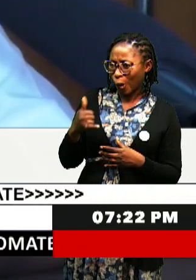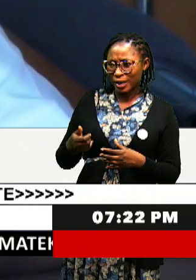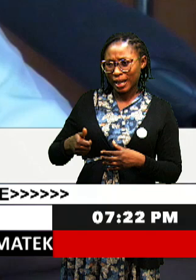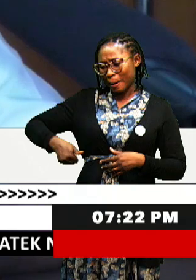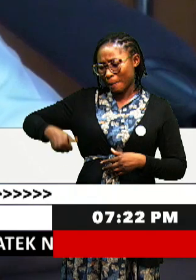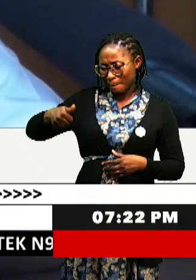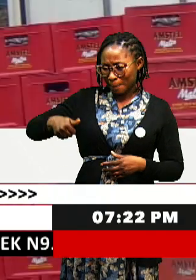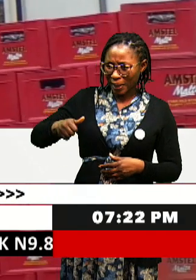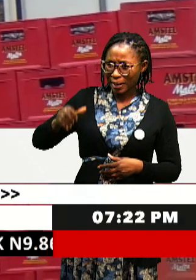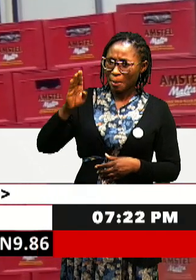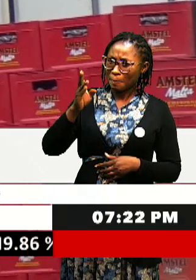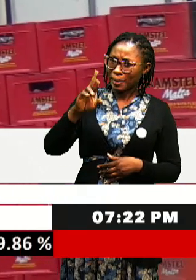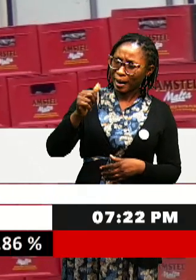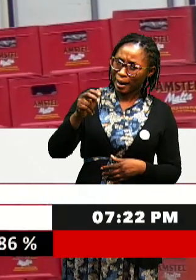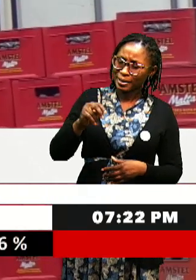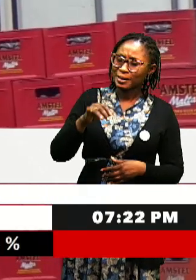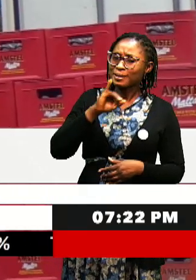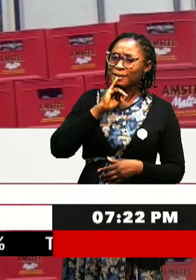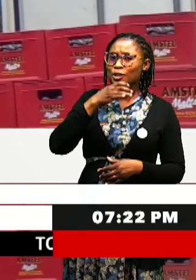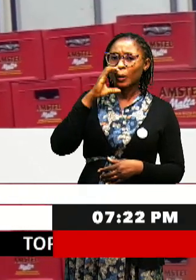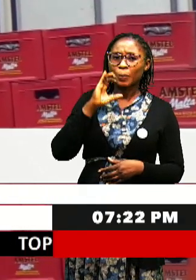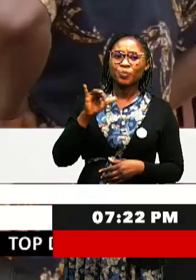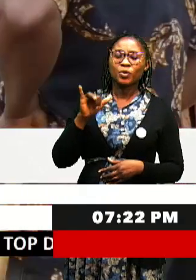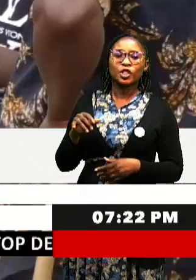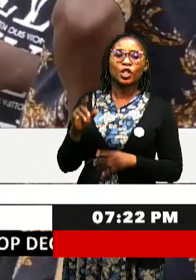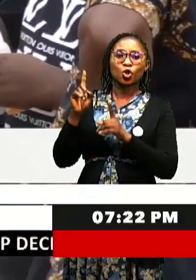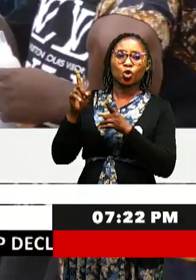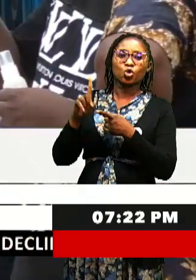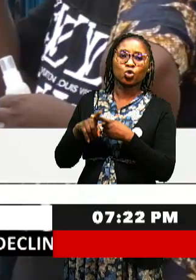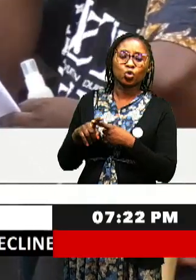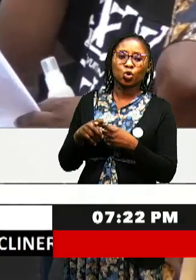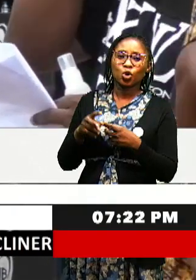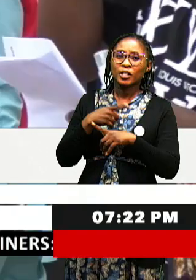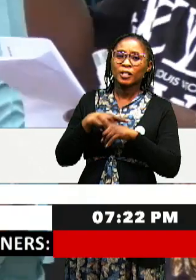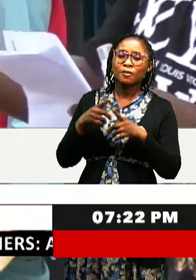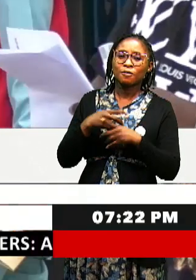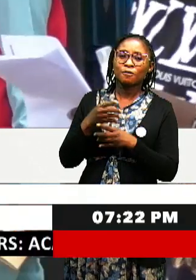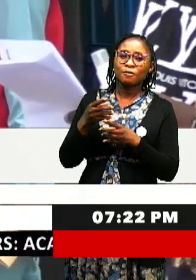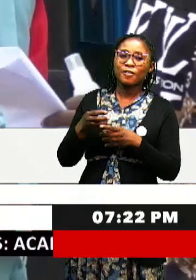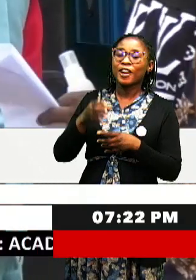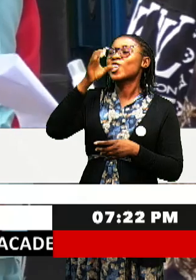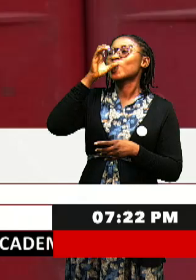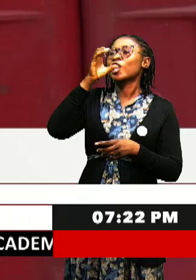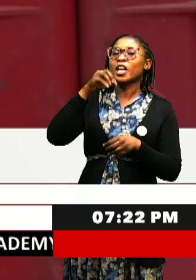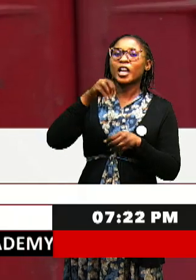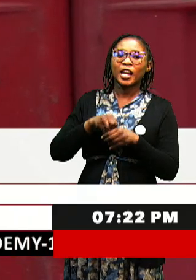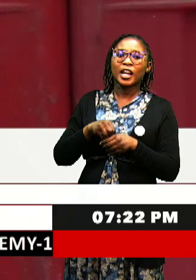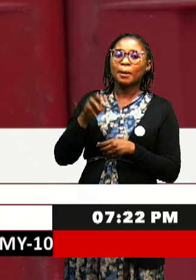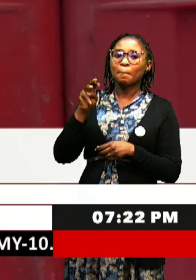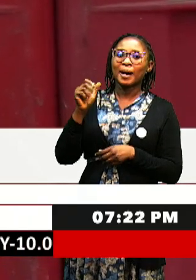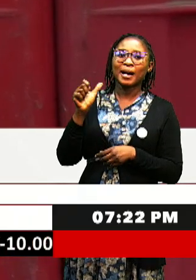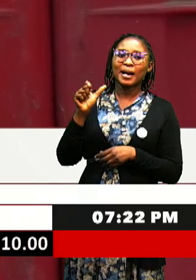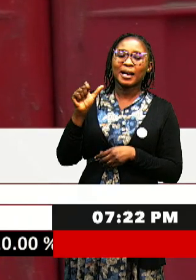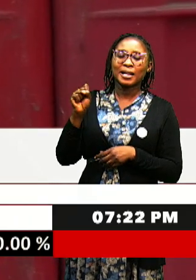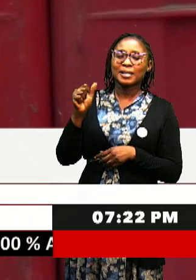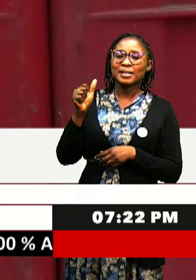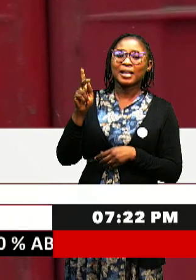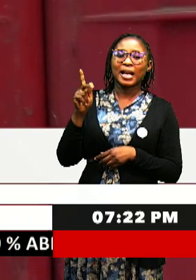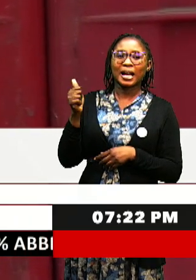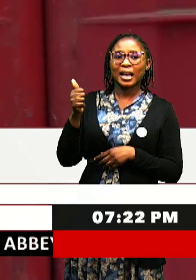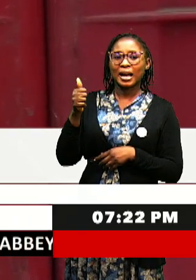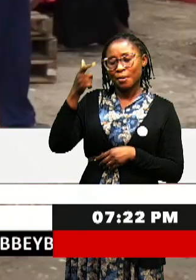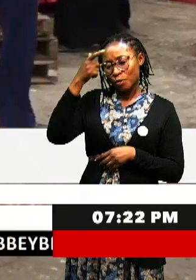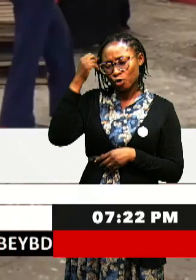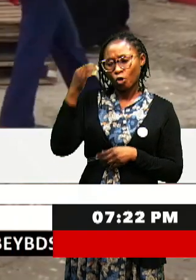is criminal. The team also halted the sale of various beverages at a depot in Masaka due to poor storage